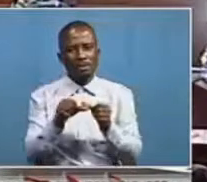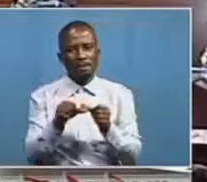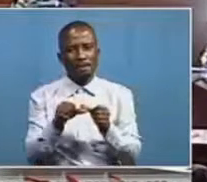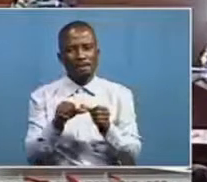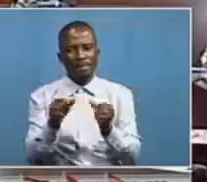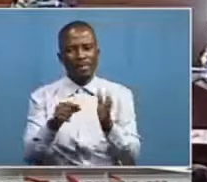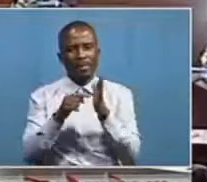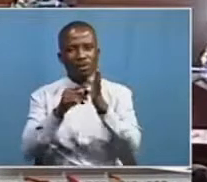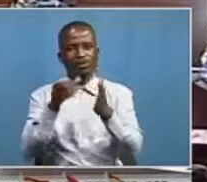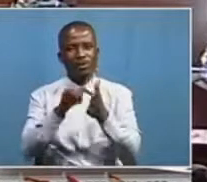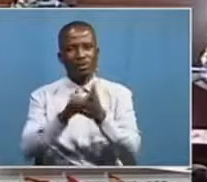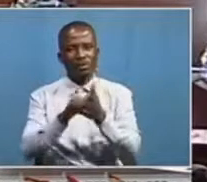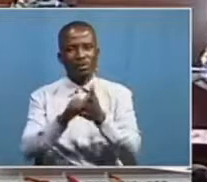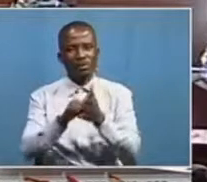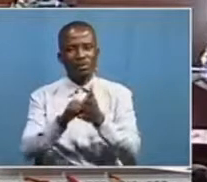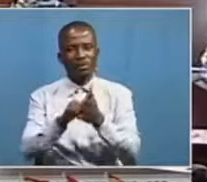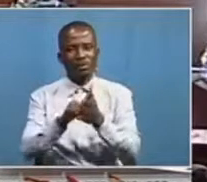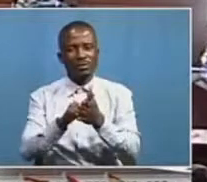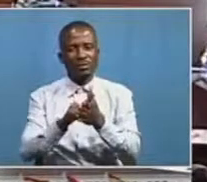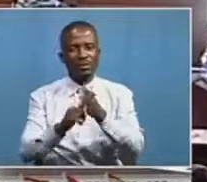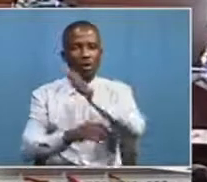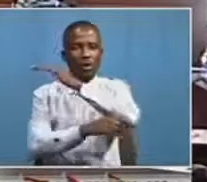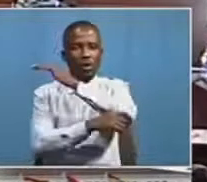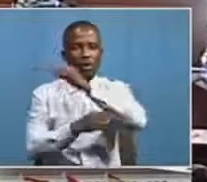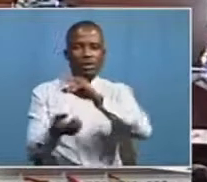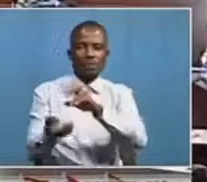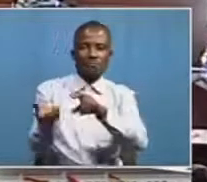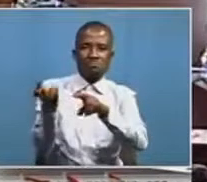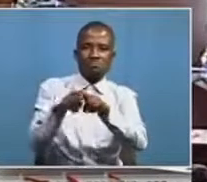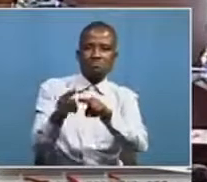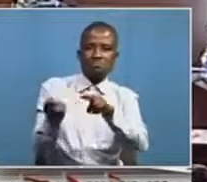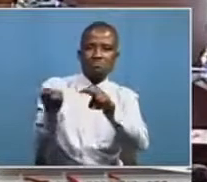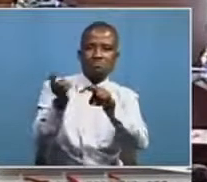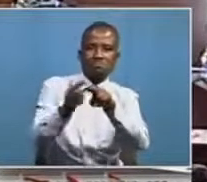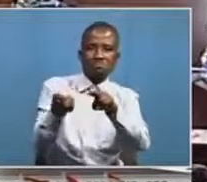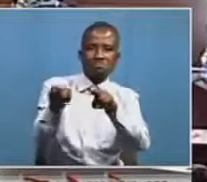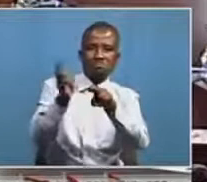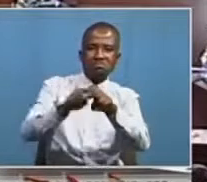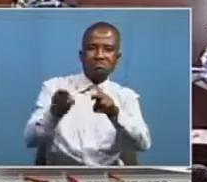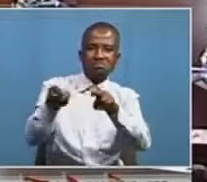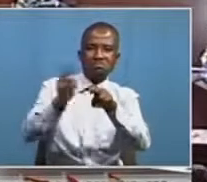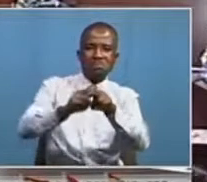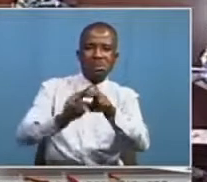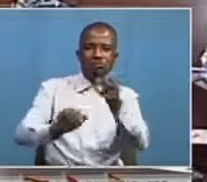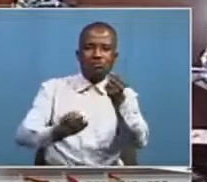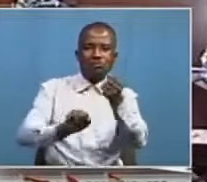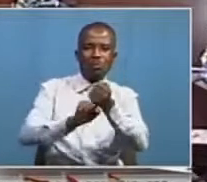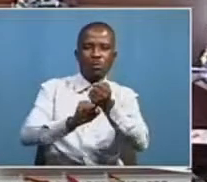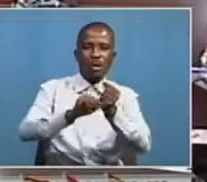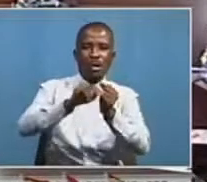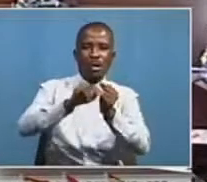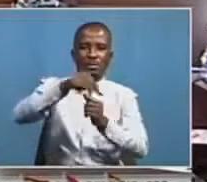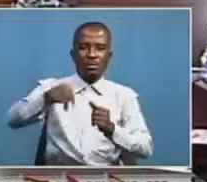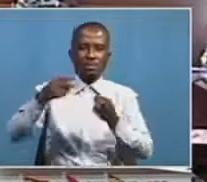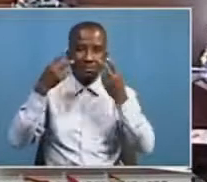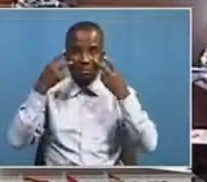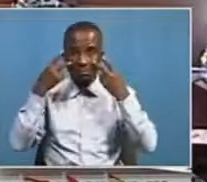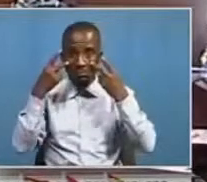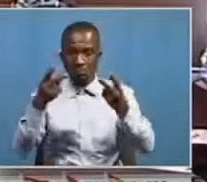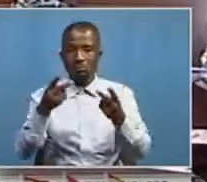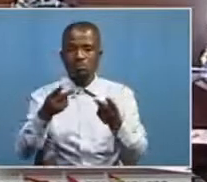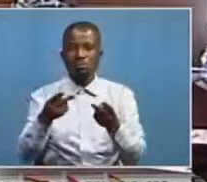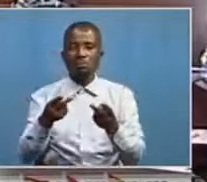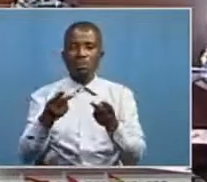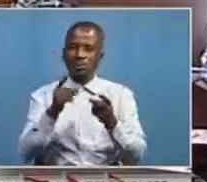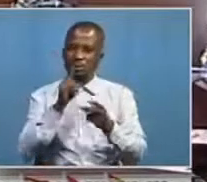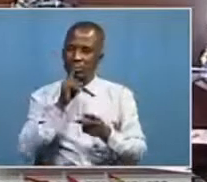showing the alleged vote pardon by certain officials of the first respondent in favor of the second respondent. It is pertinent to note that even